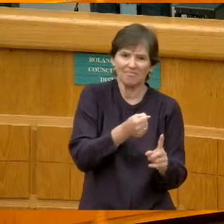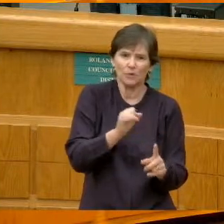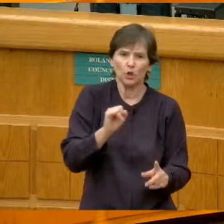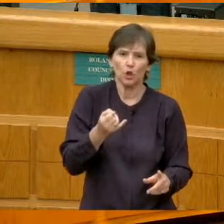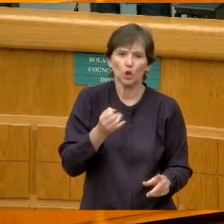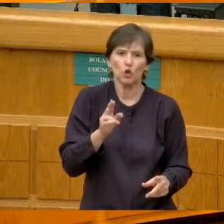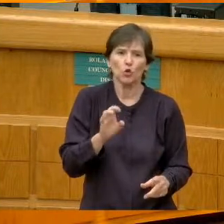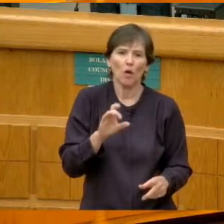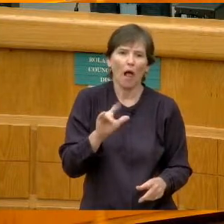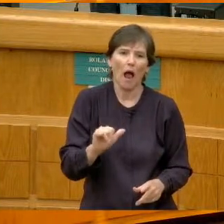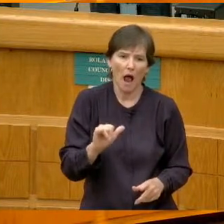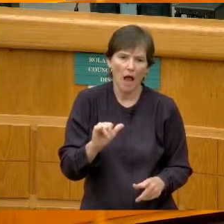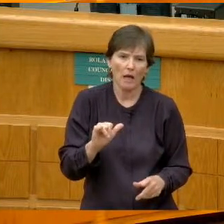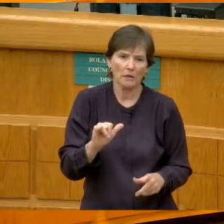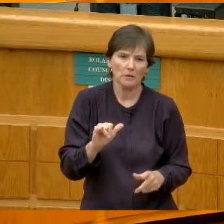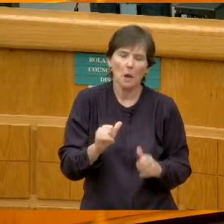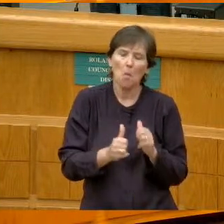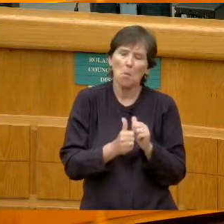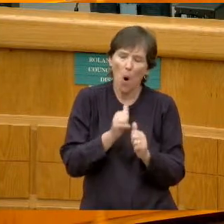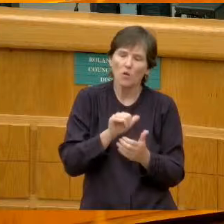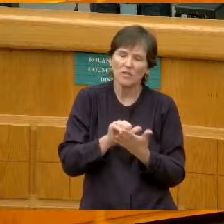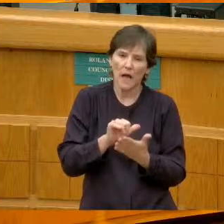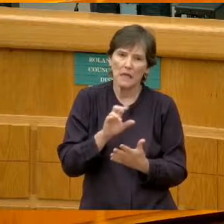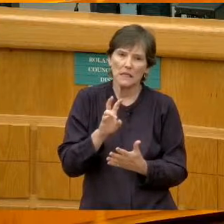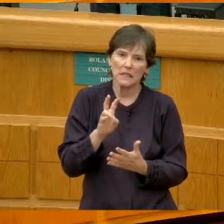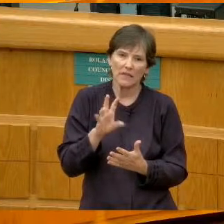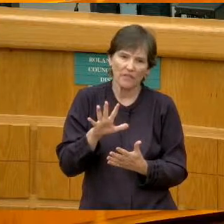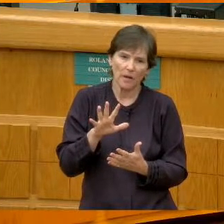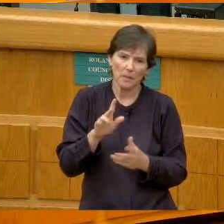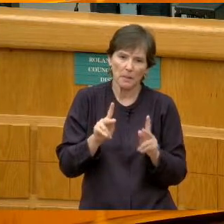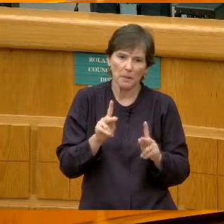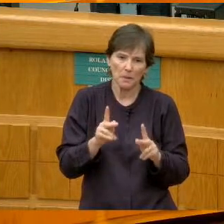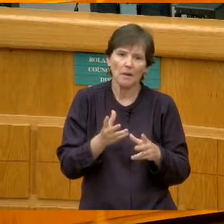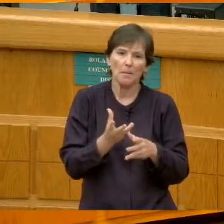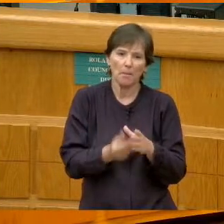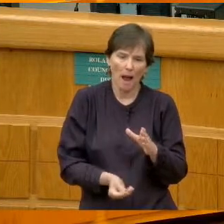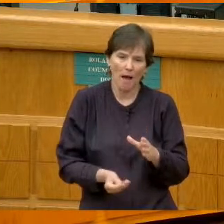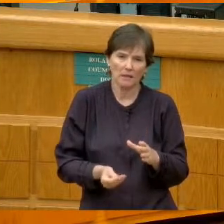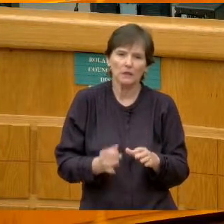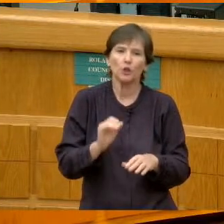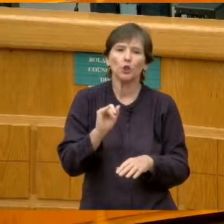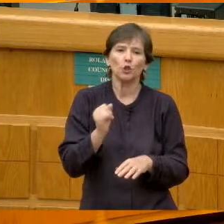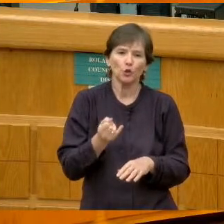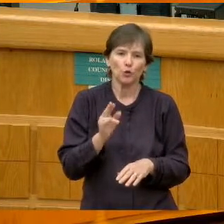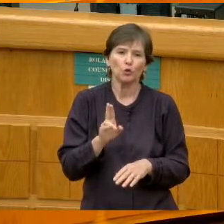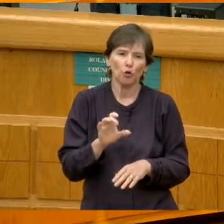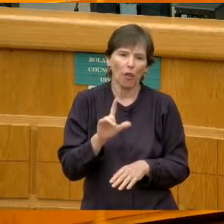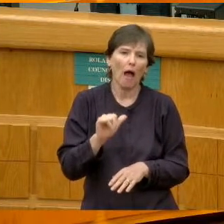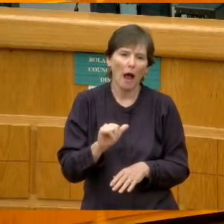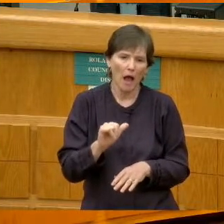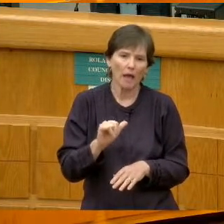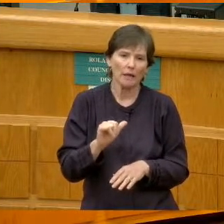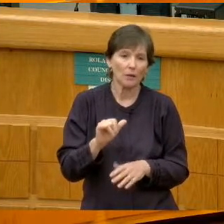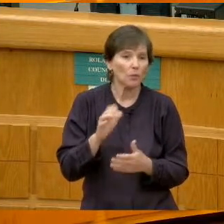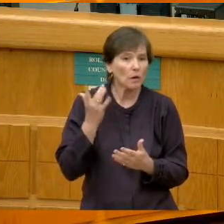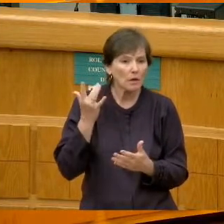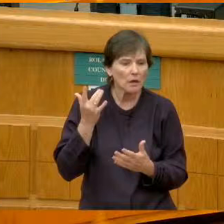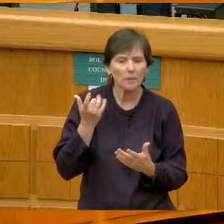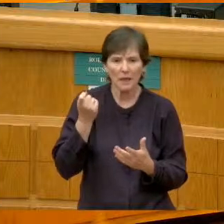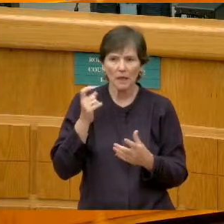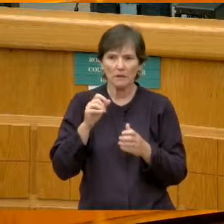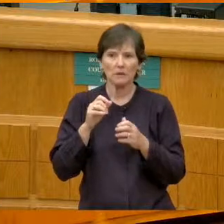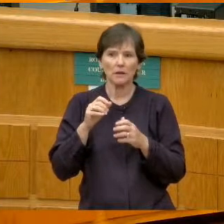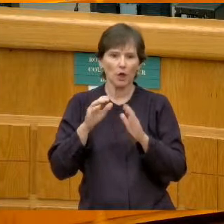the majority of the 75 happened in the month of July. And so this is from our big community-wide spread that's currently